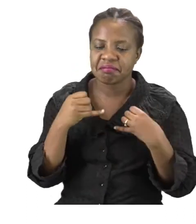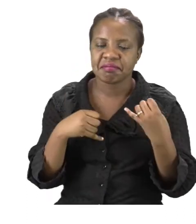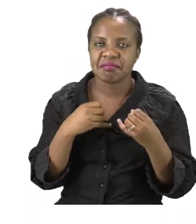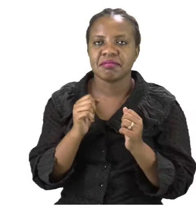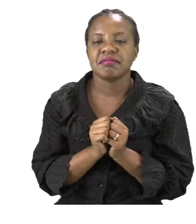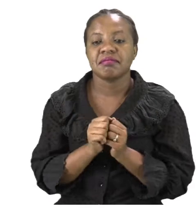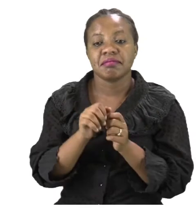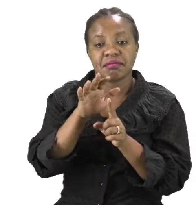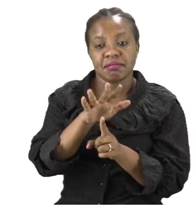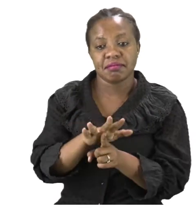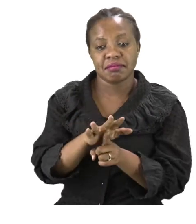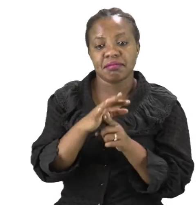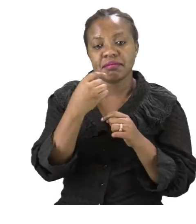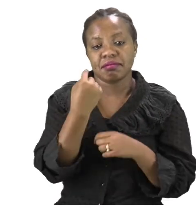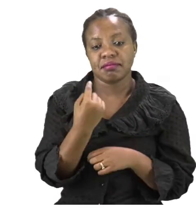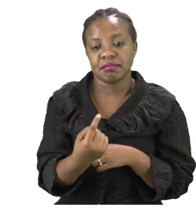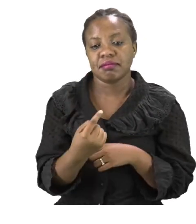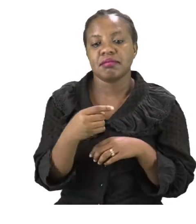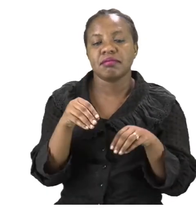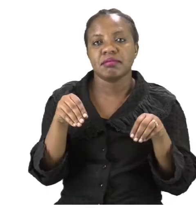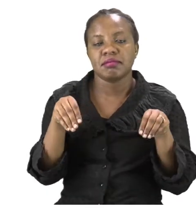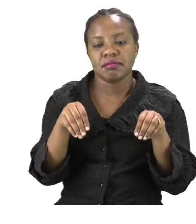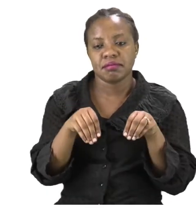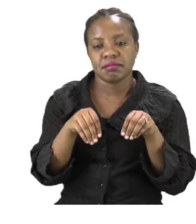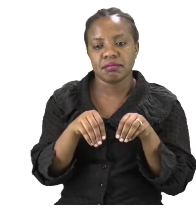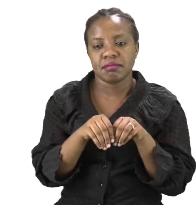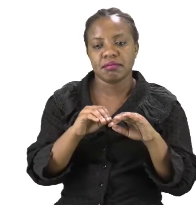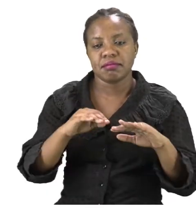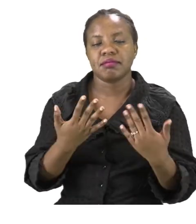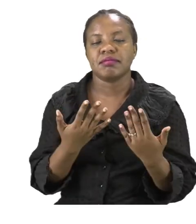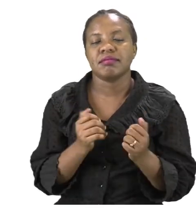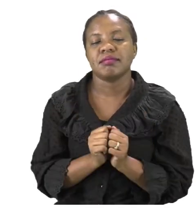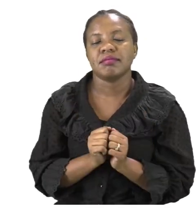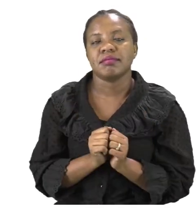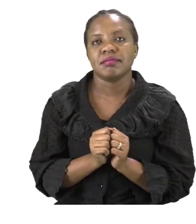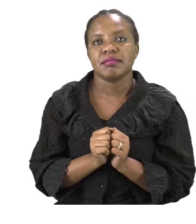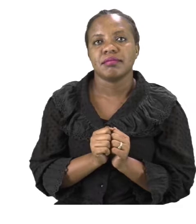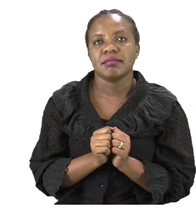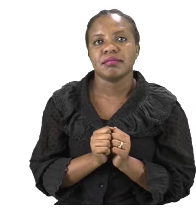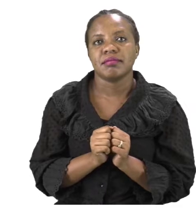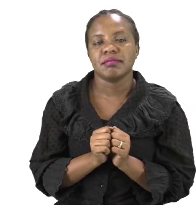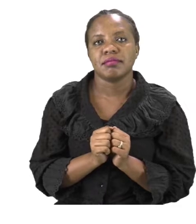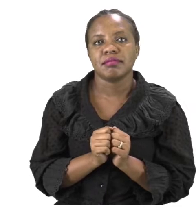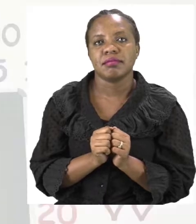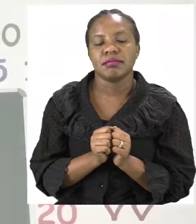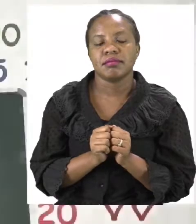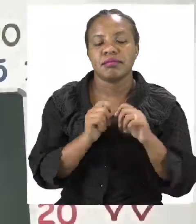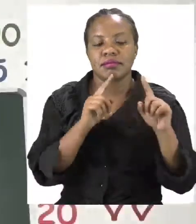on how you're going to be doing your computations. So let us take a look at the